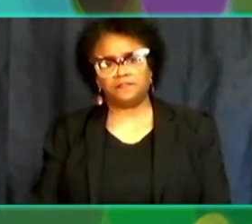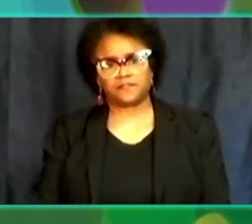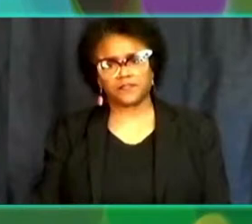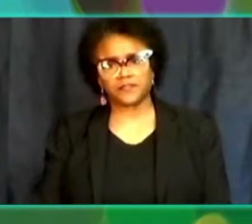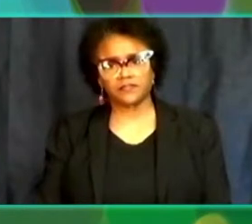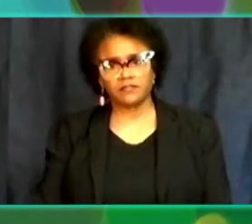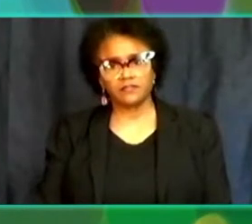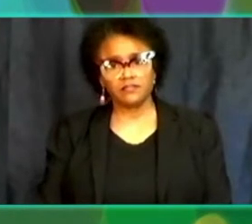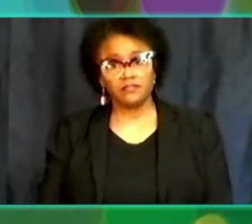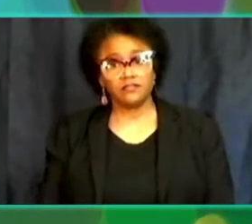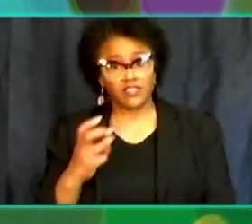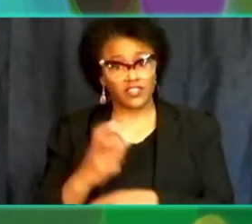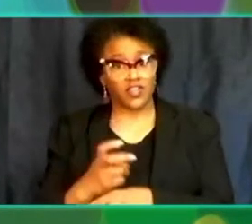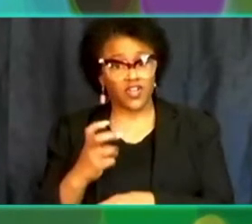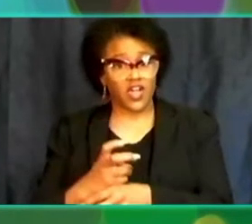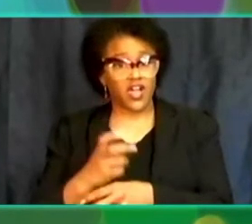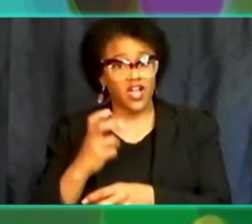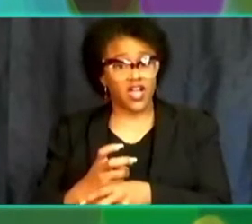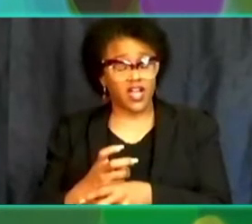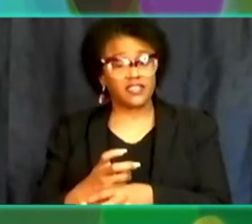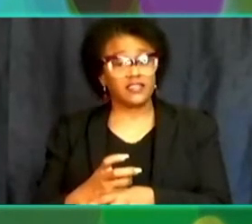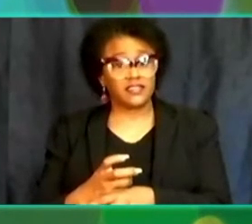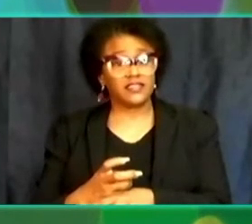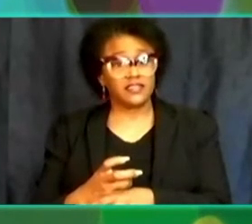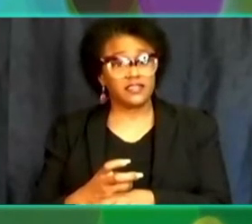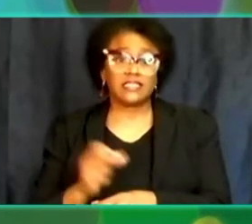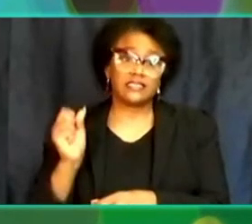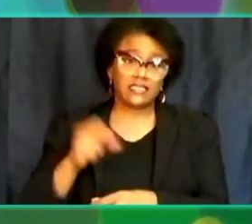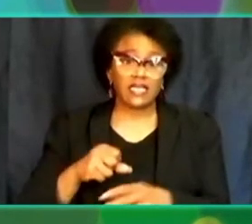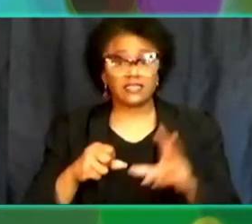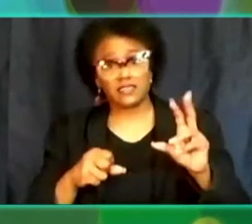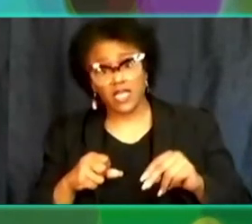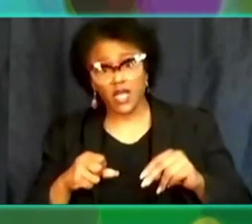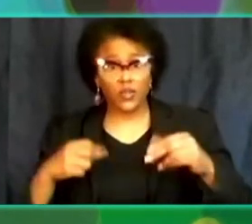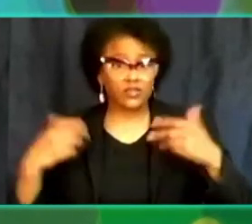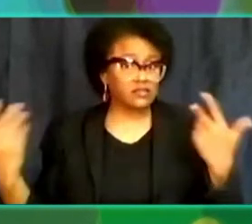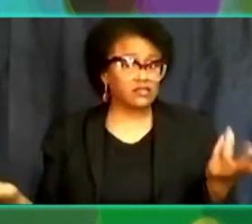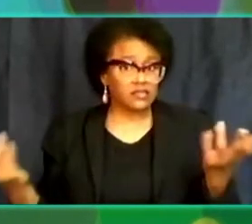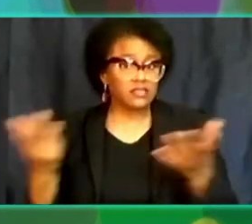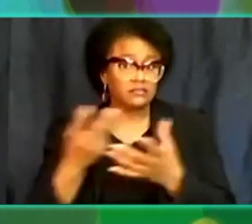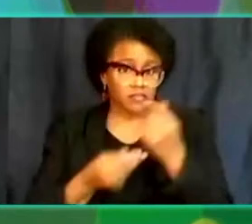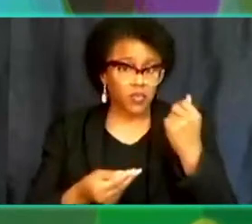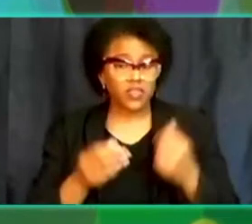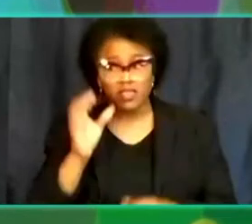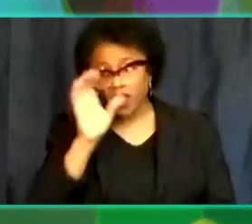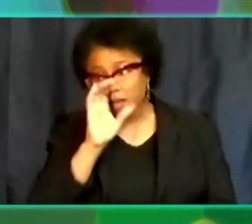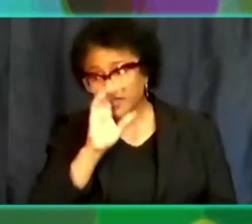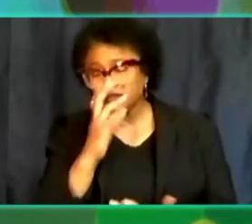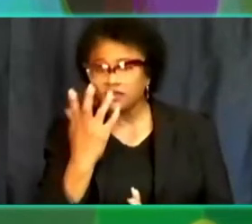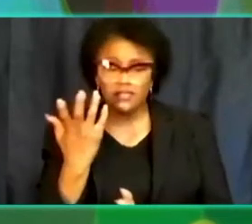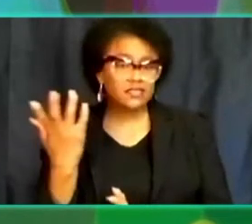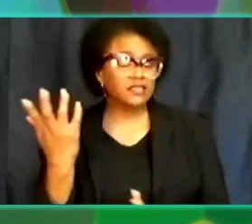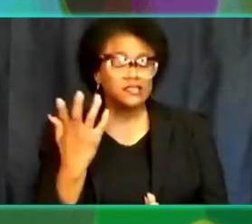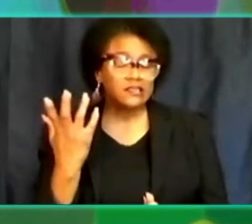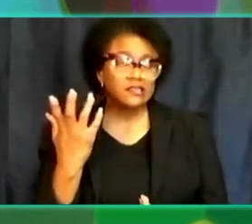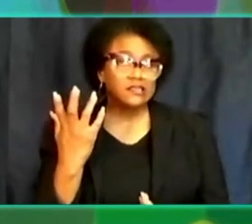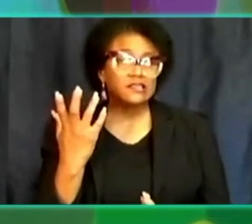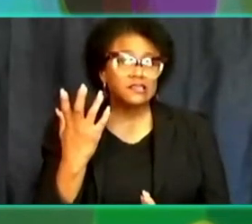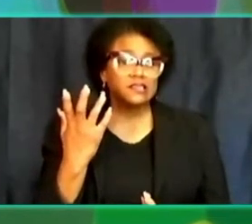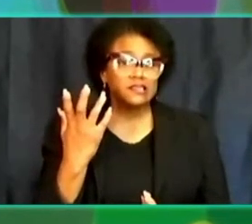It's hard. I think it's a yes and a no. Comics is